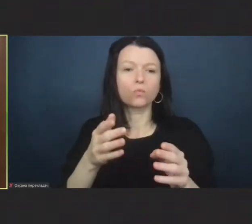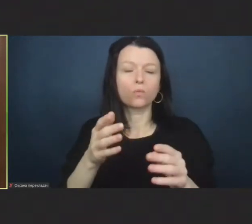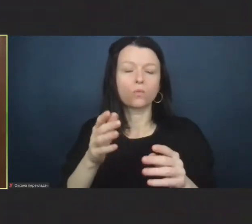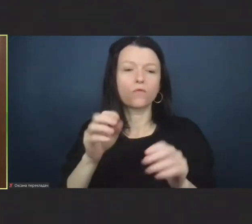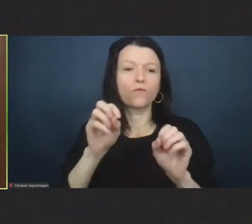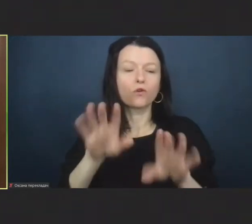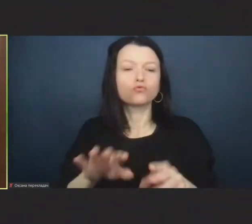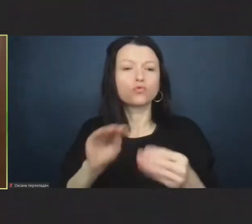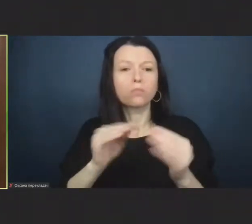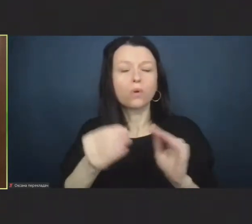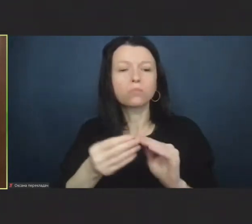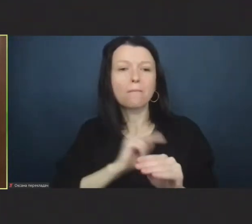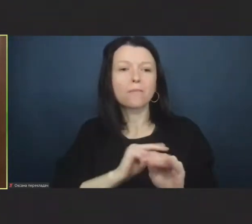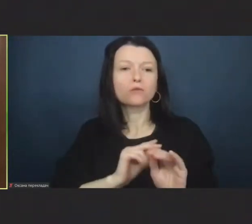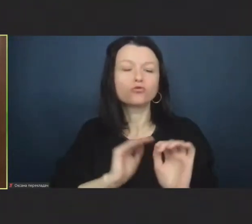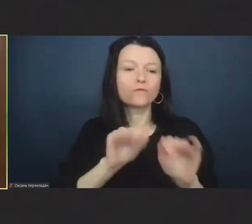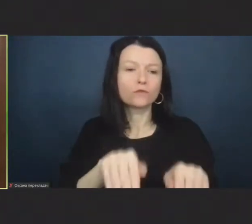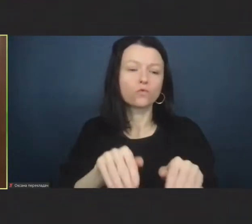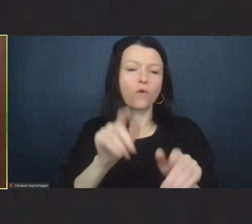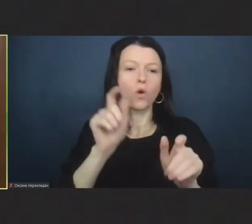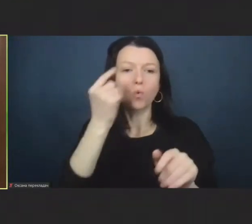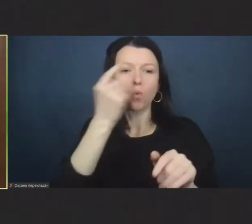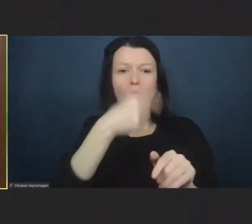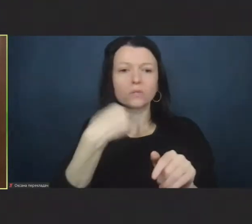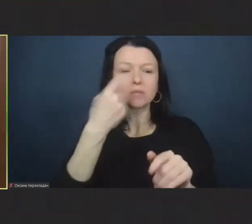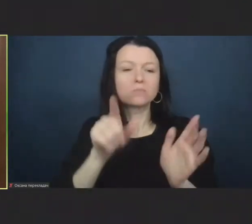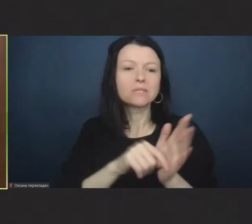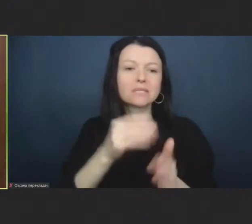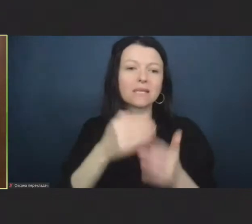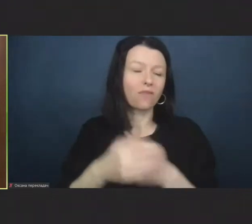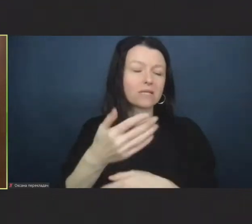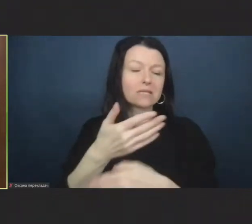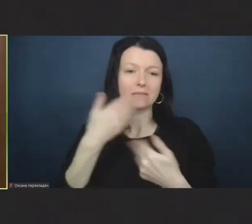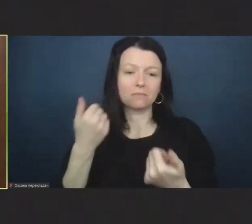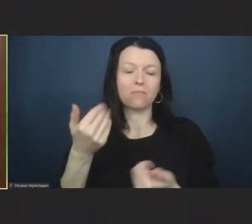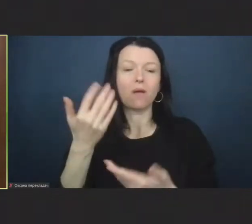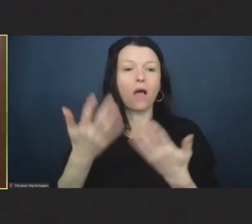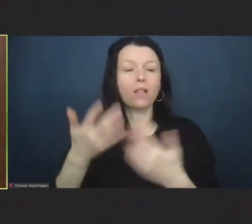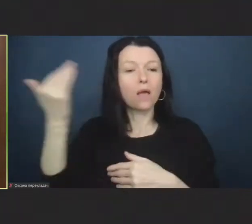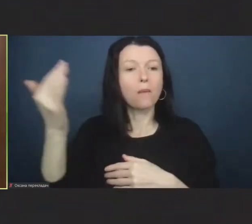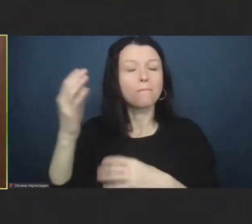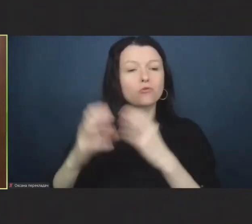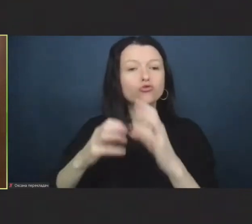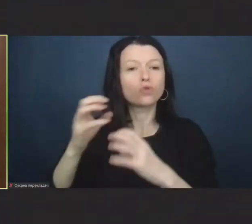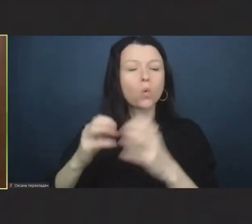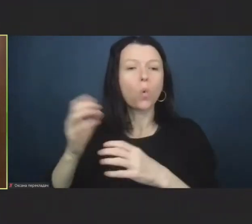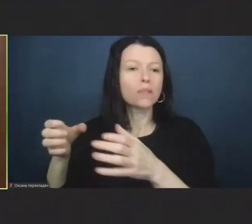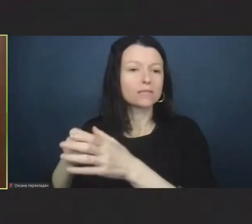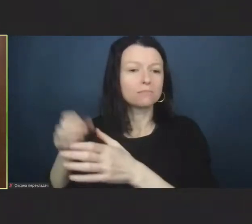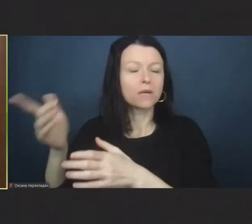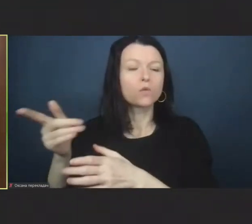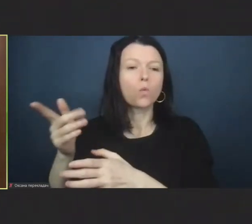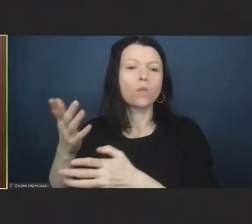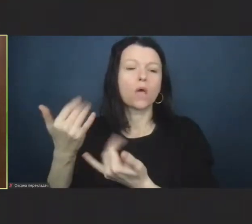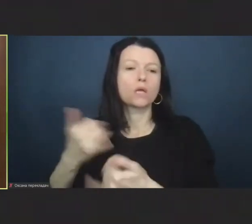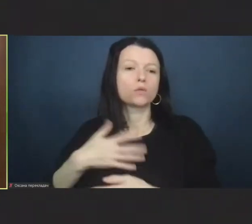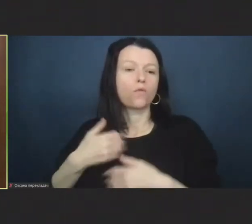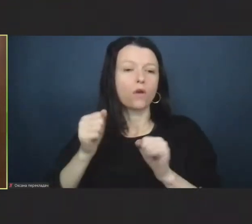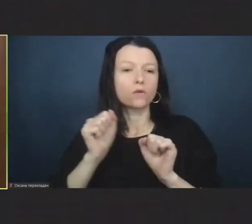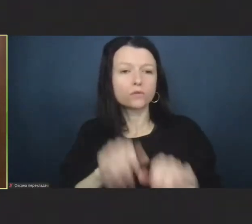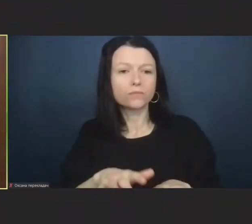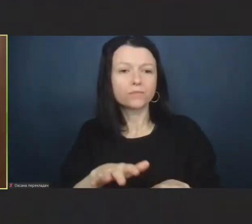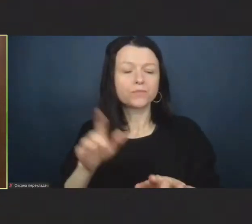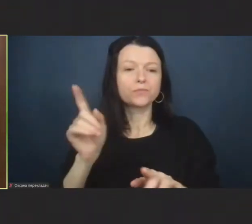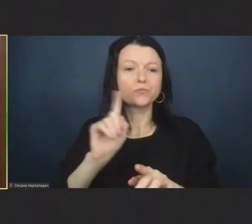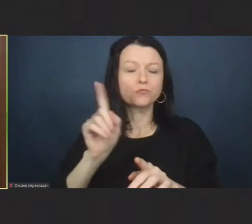issue of providing jobs. It's not there. At the same time, international community has been